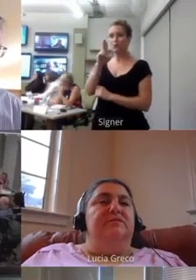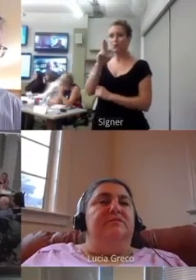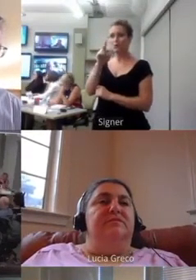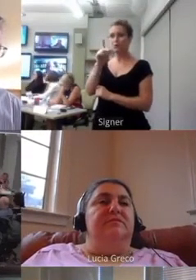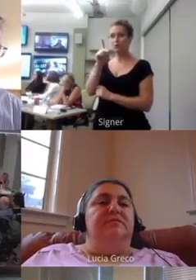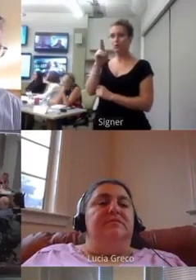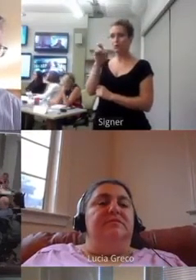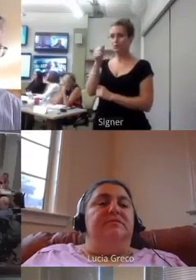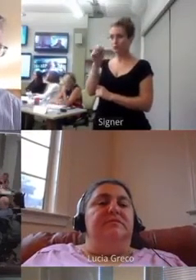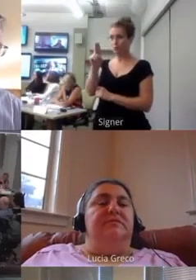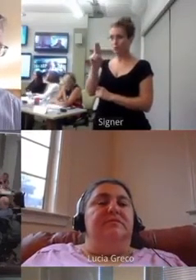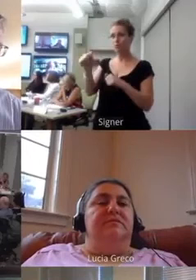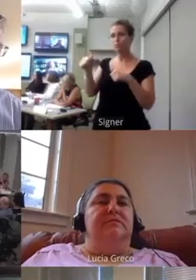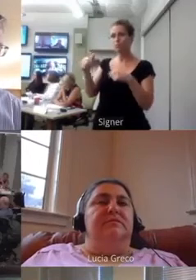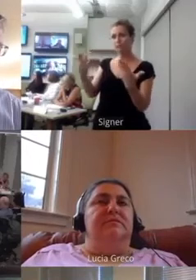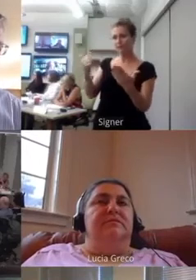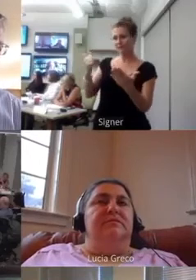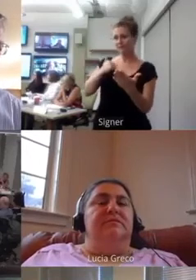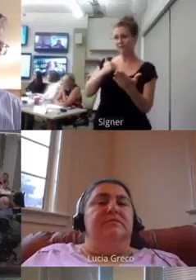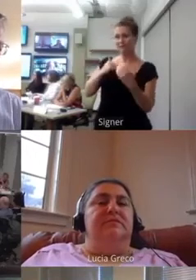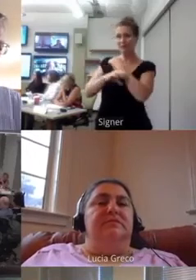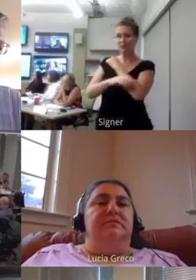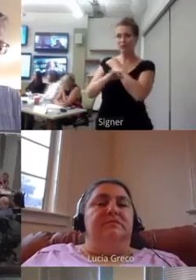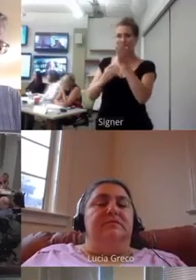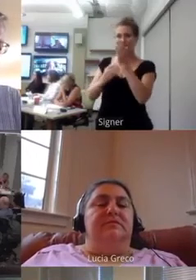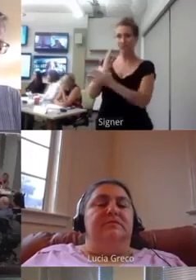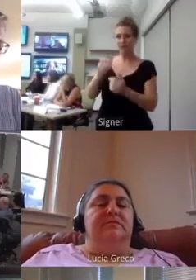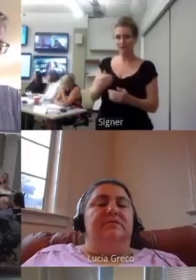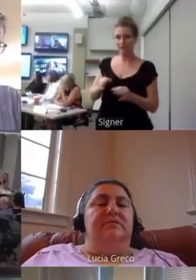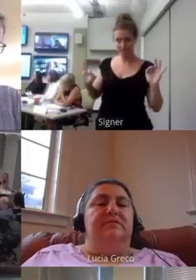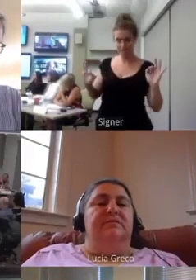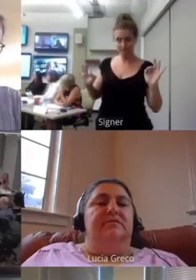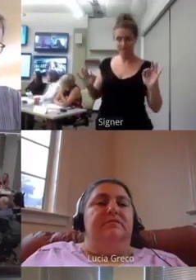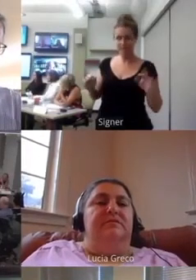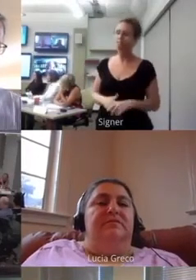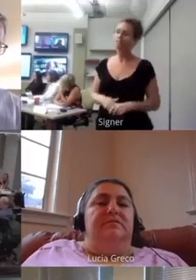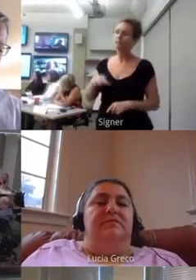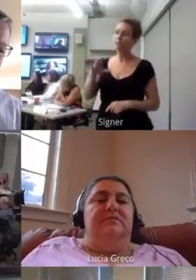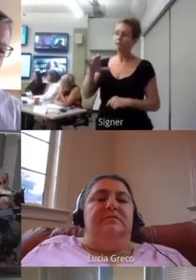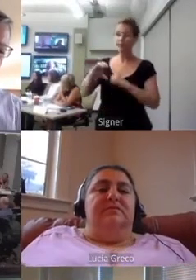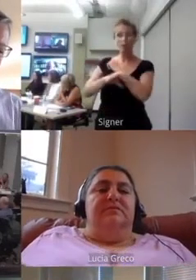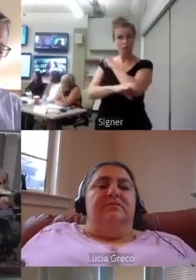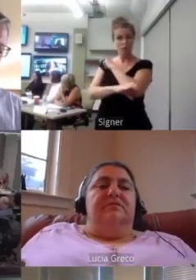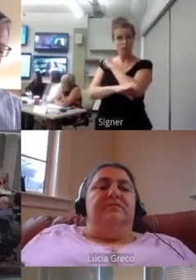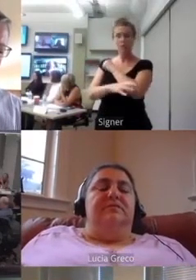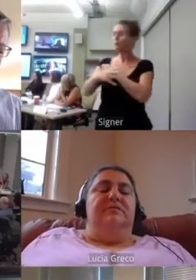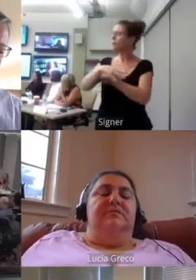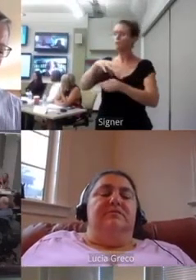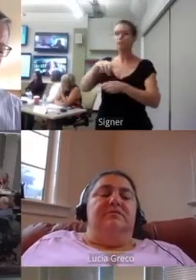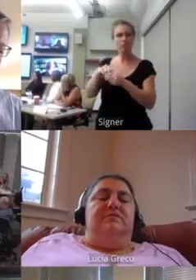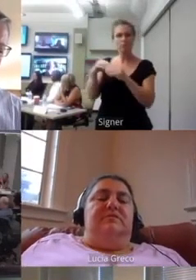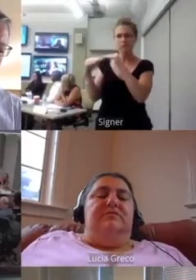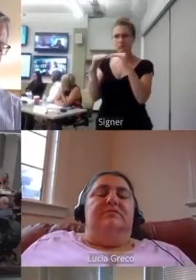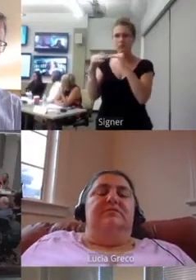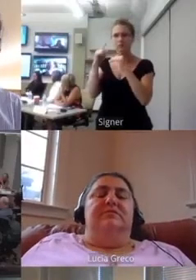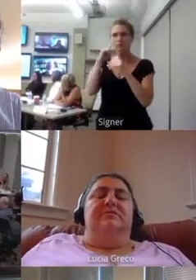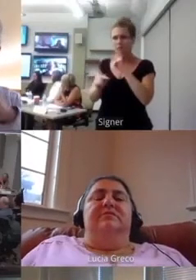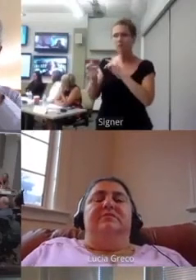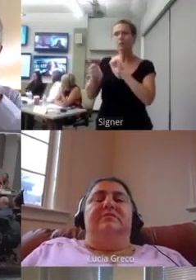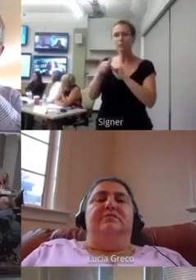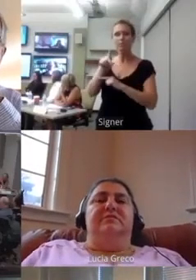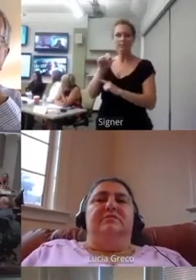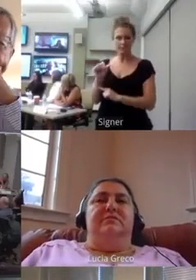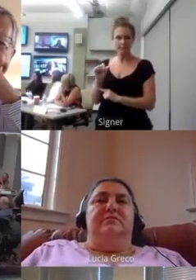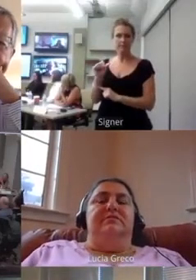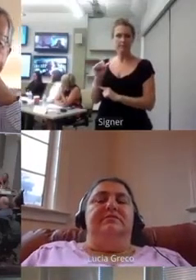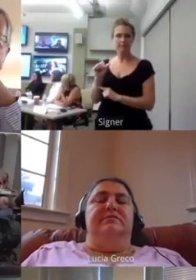of Rights. Initially, the draft of that Charter of Rights did not include equality for people with disabilities, but during the